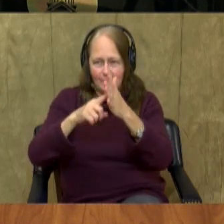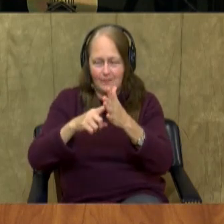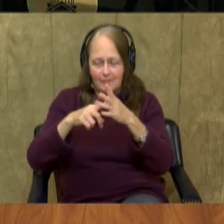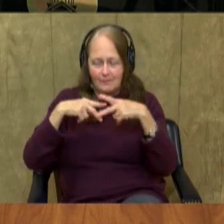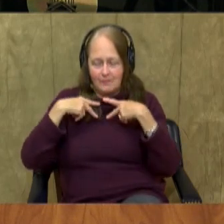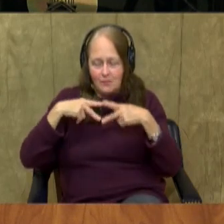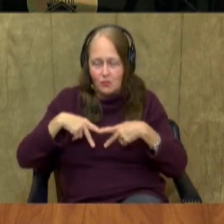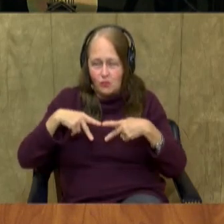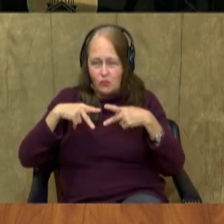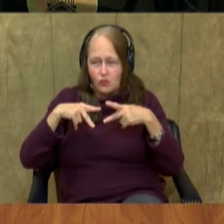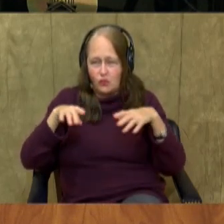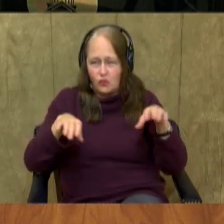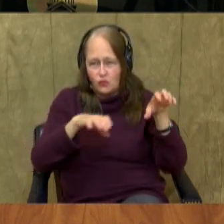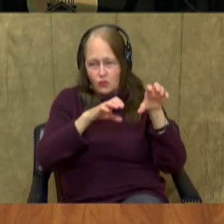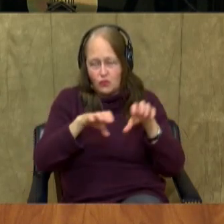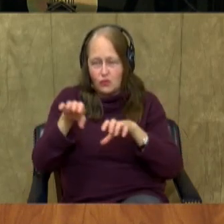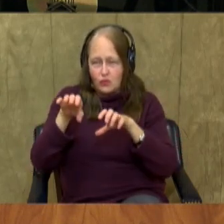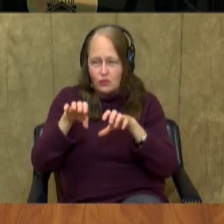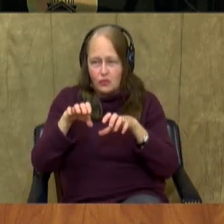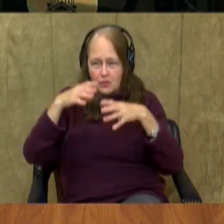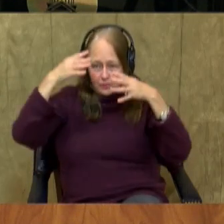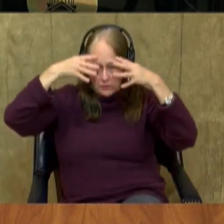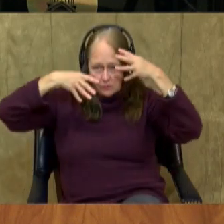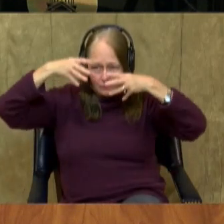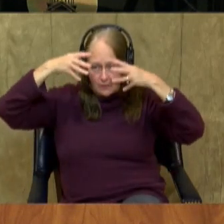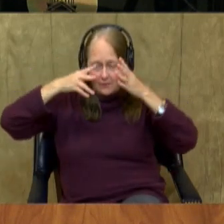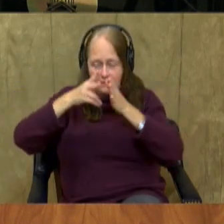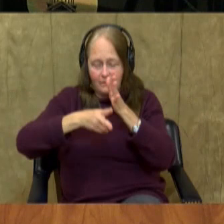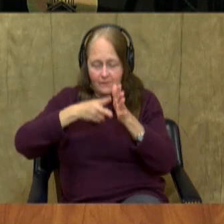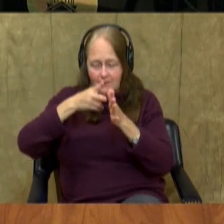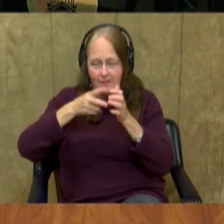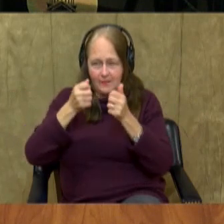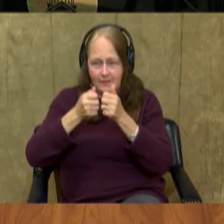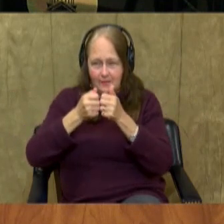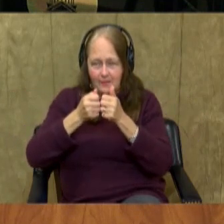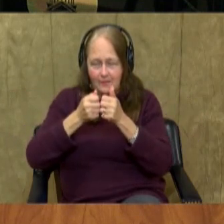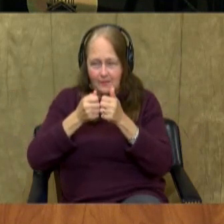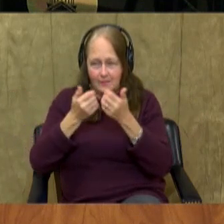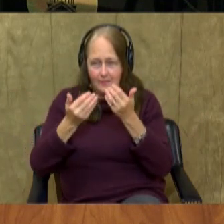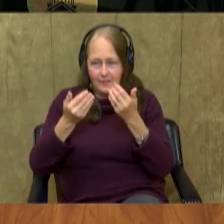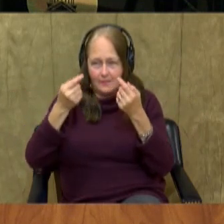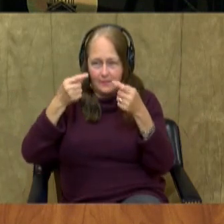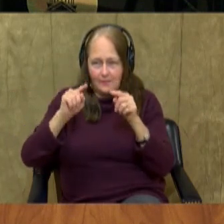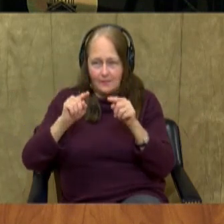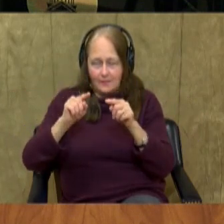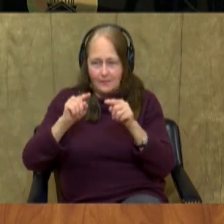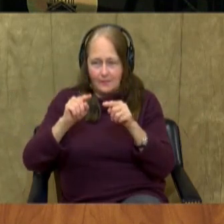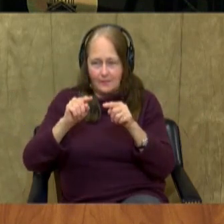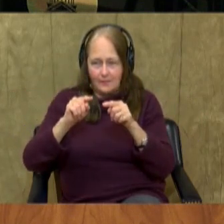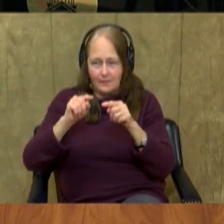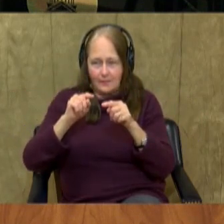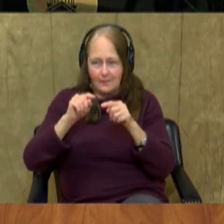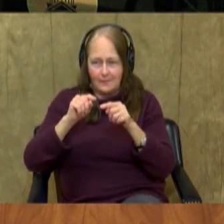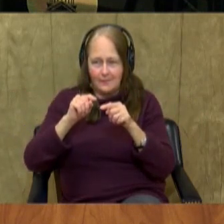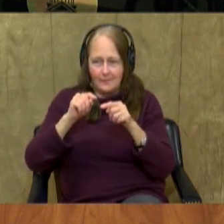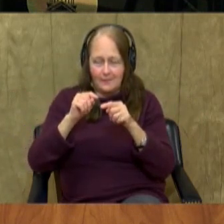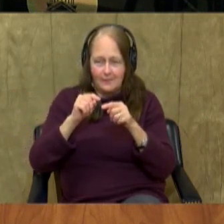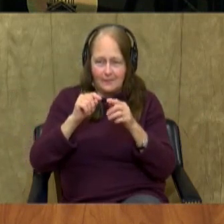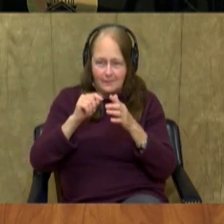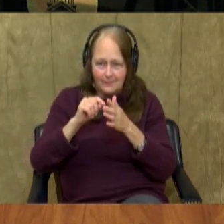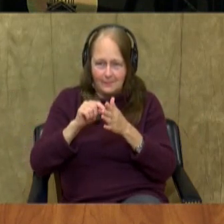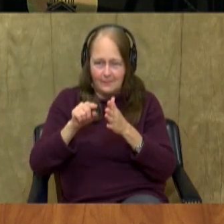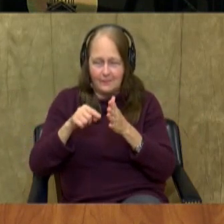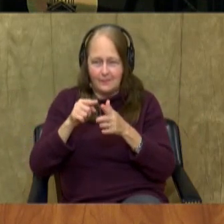physical activity, and you'll see it because he's sweating. When you're playing a video game, the worst thing that probably could happen is you get upset because you lost.